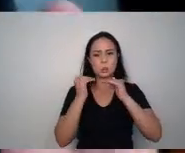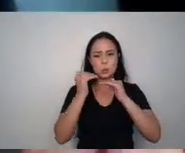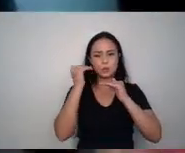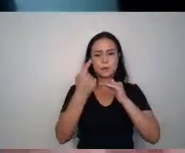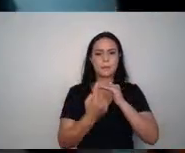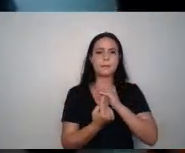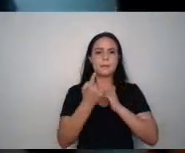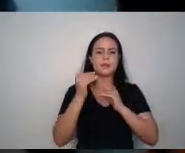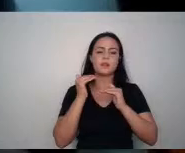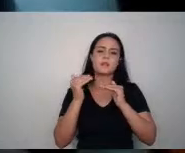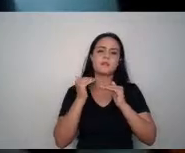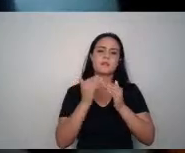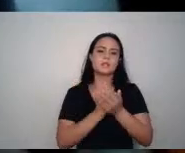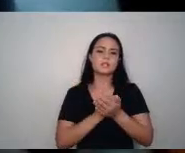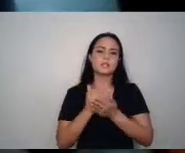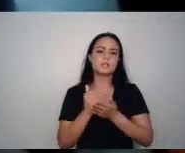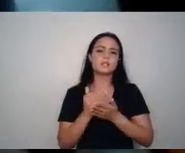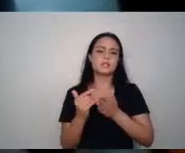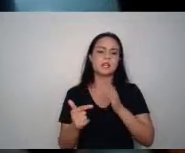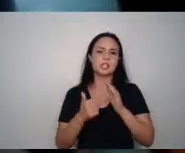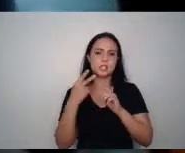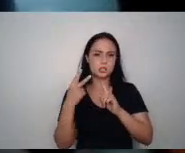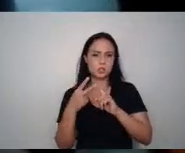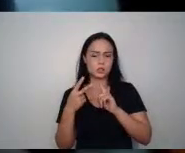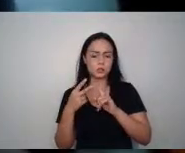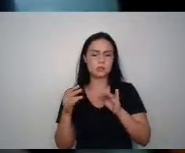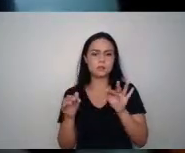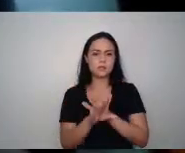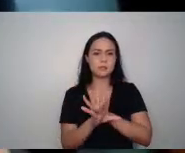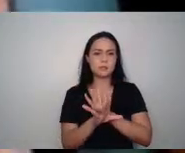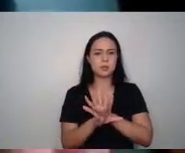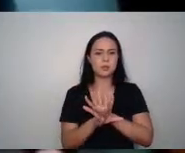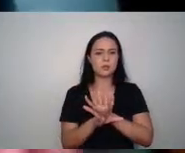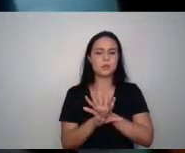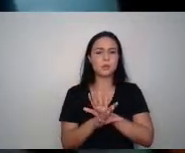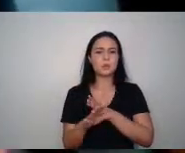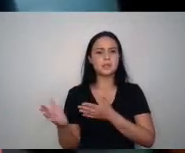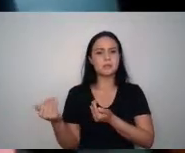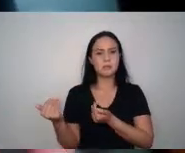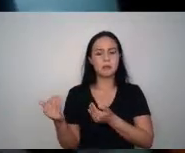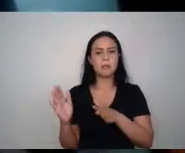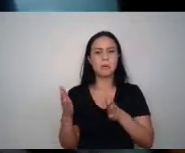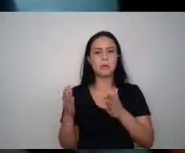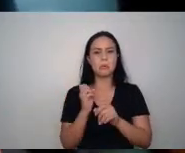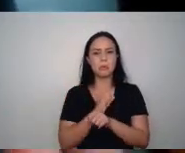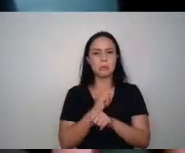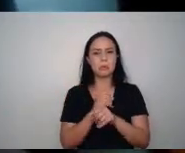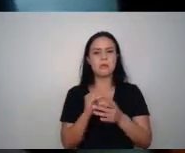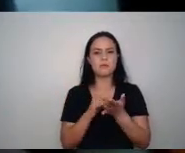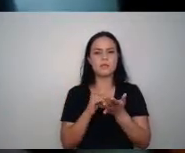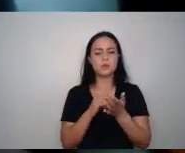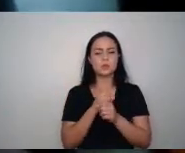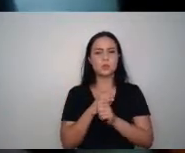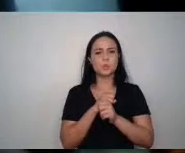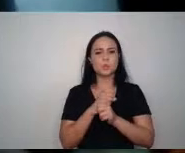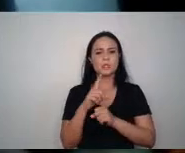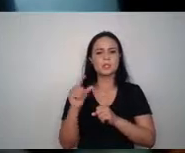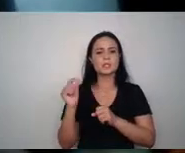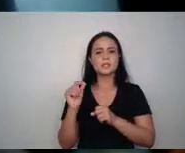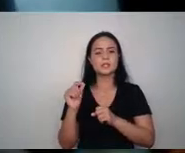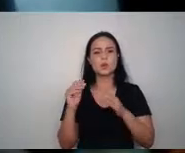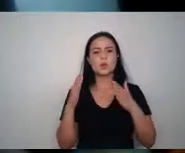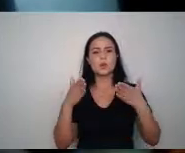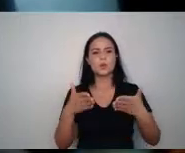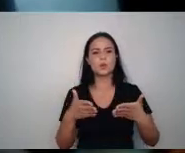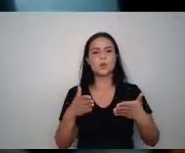platforms, and it's in the second stage now, and then in the first stage that ended in December now, and we hope that there will be